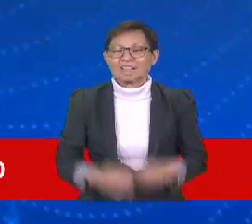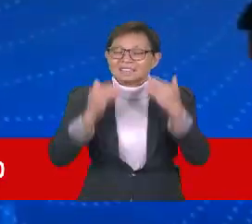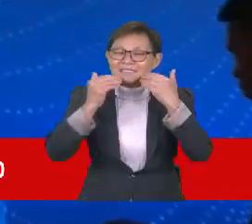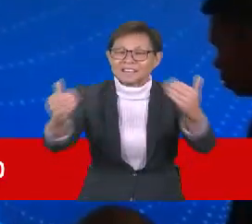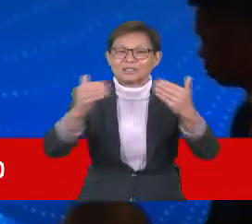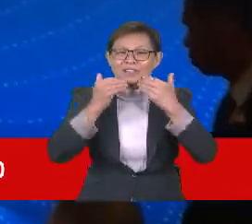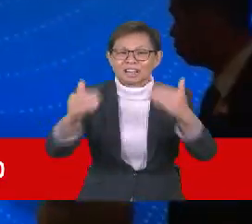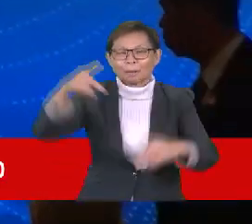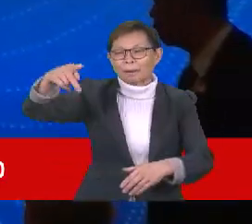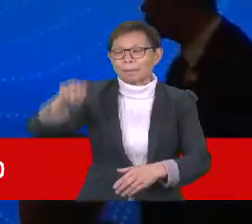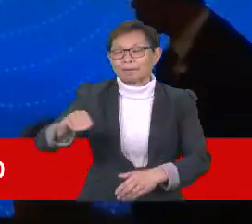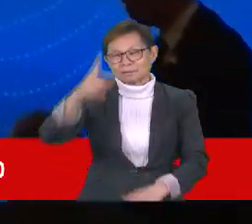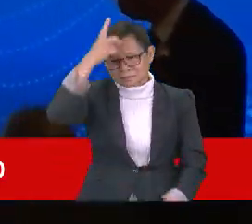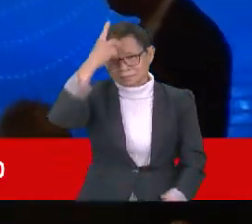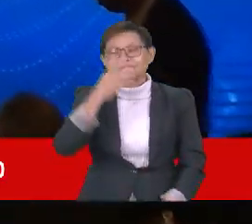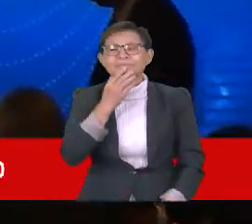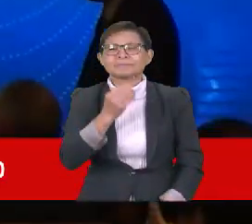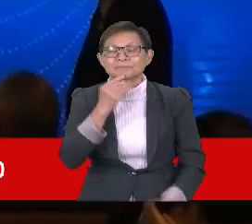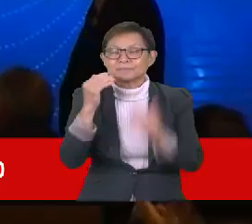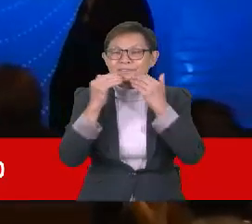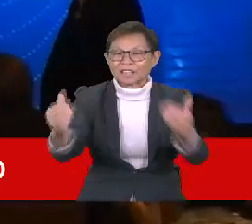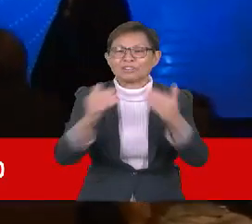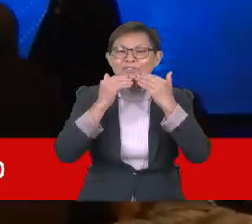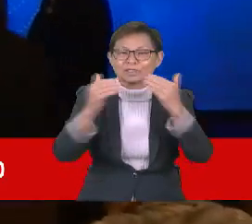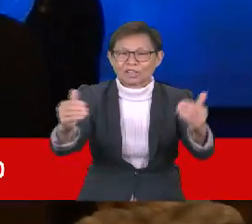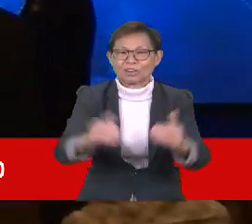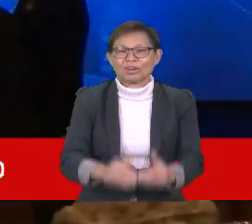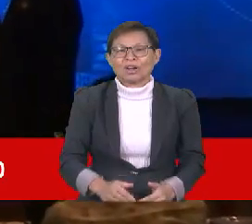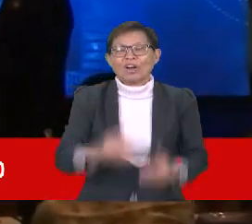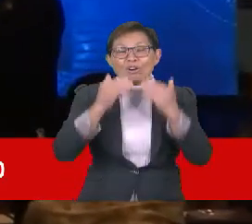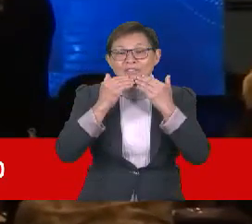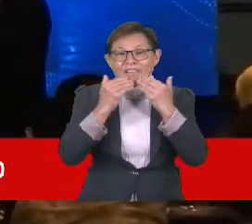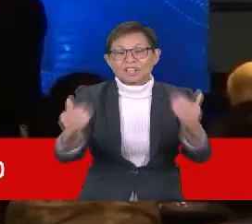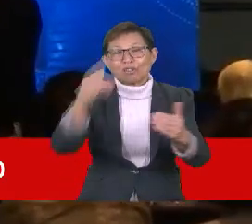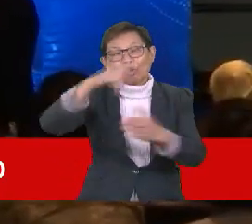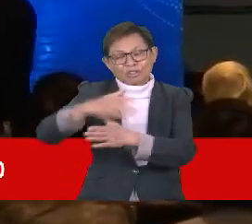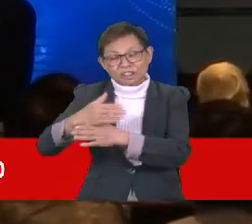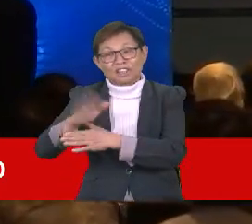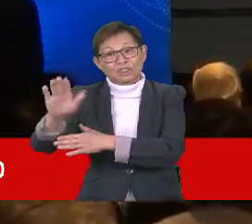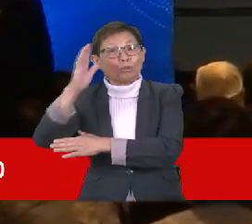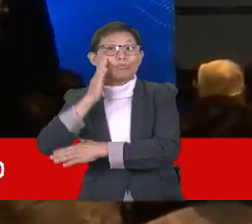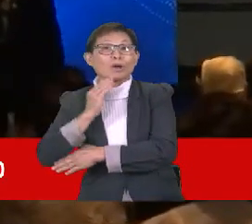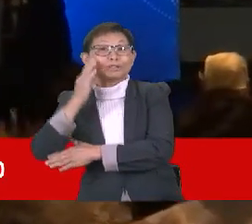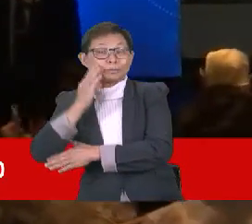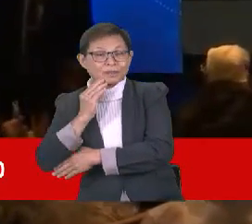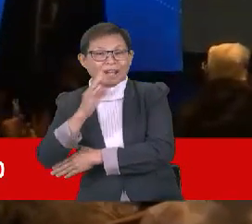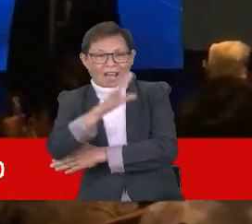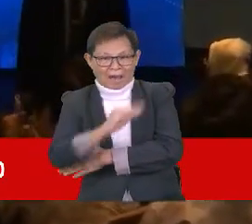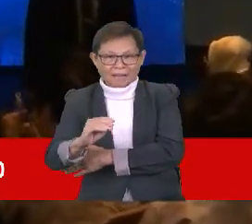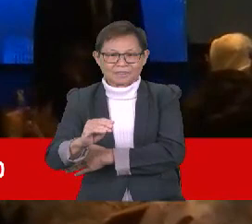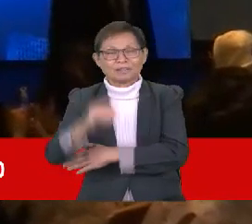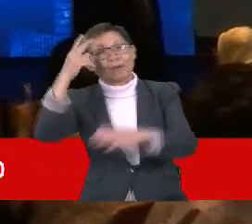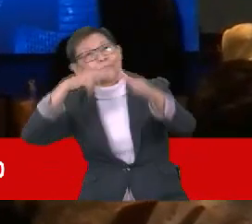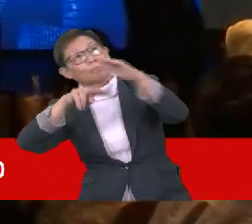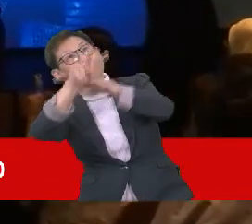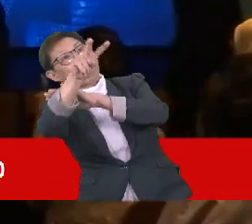Thank you very much, Prime Minister Anwar Ibrahim. Thank you very much for sharing with us your experience and